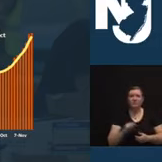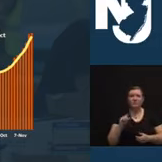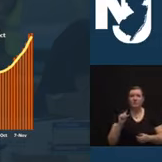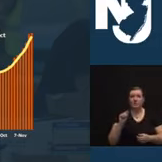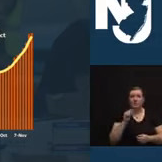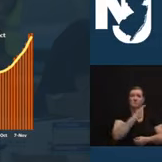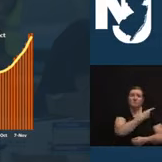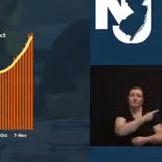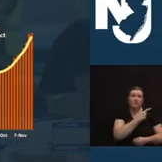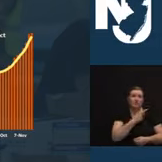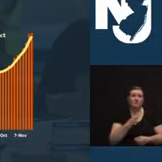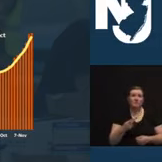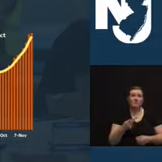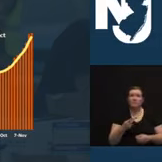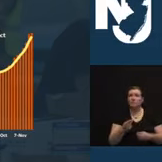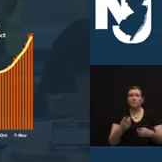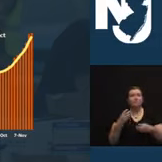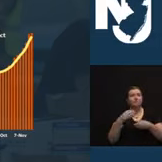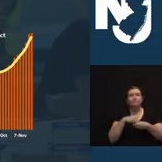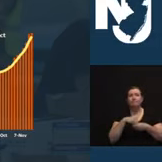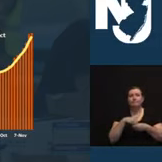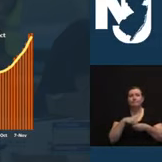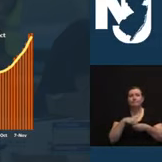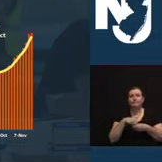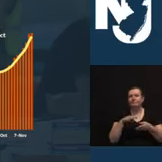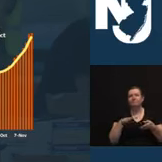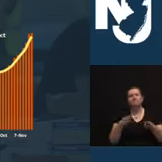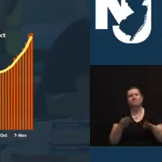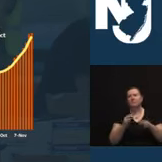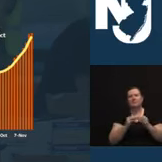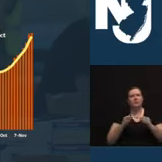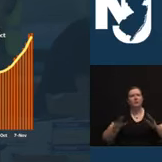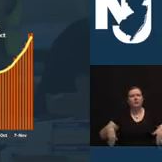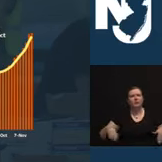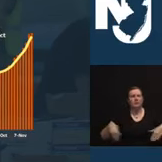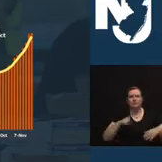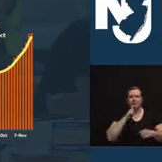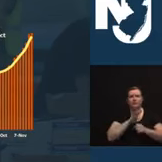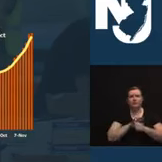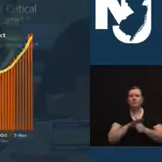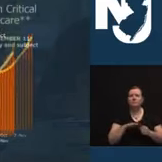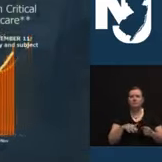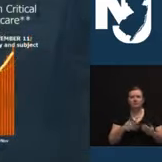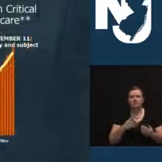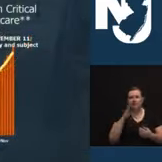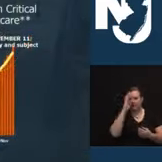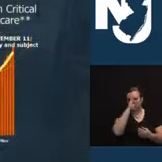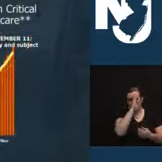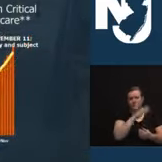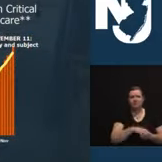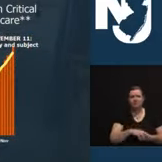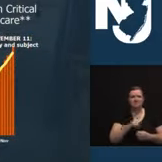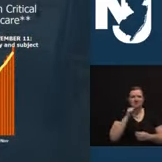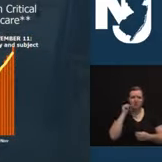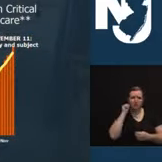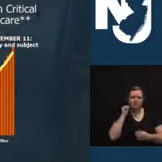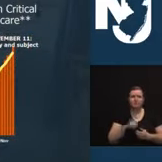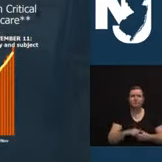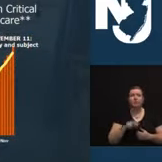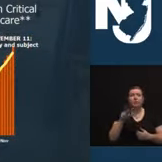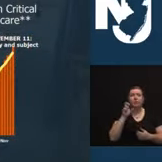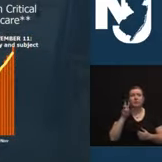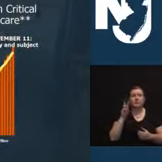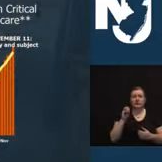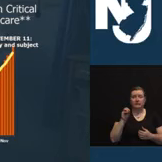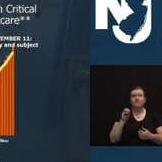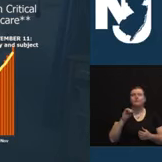our fatality number because they're not yet confirmed, who died in the hospital yesterday. We have 360 New Jerseyans